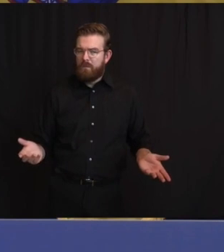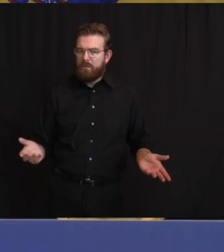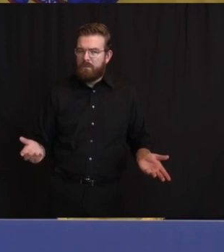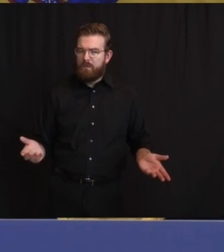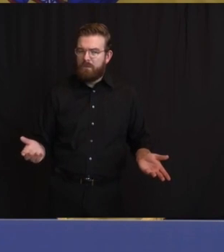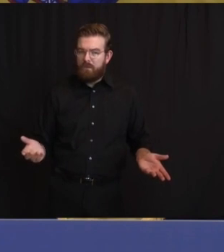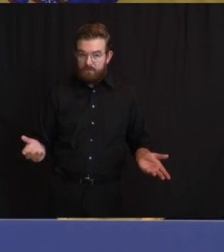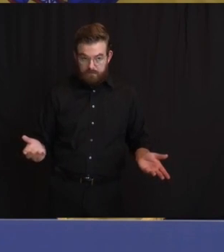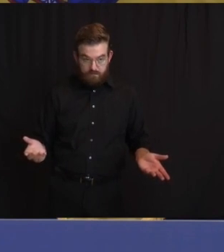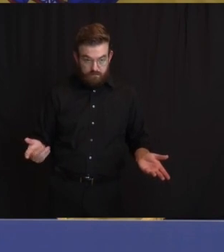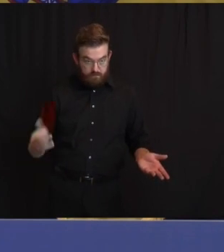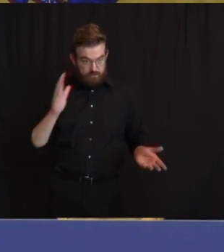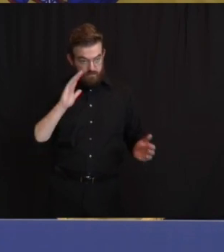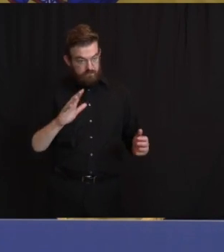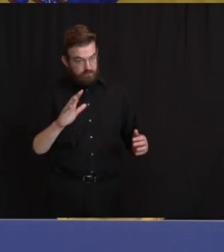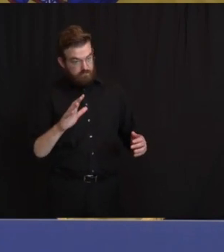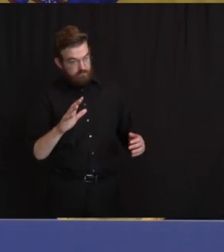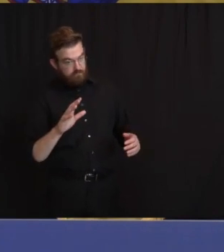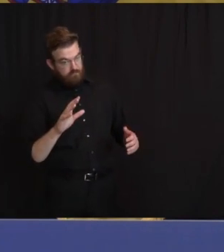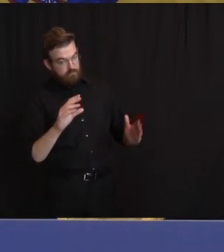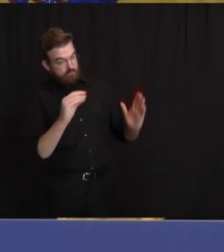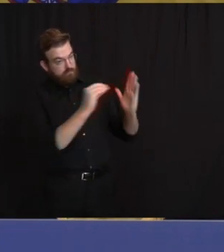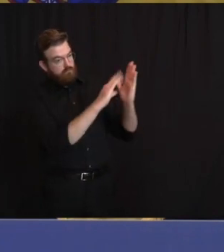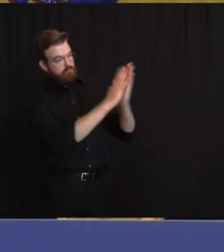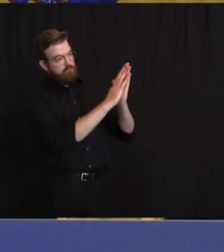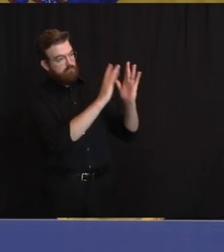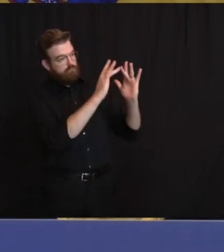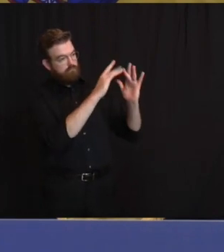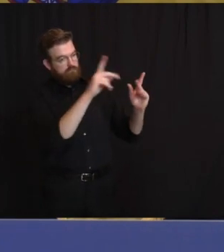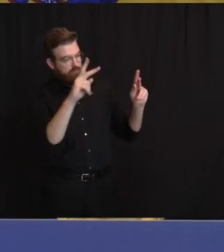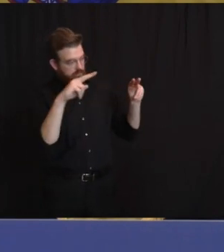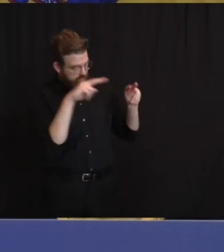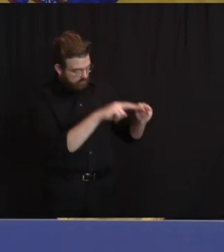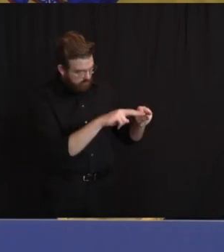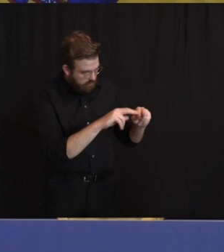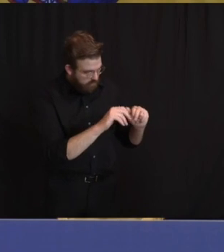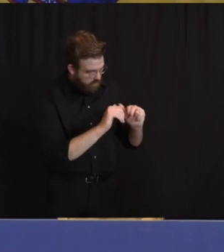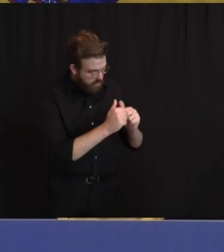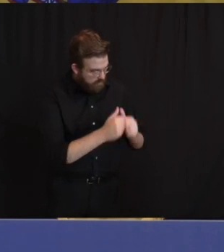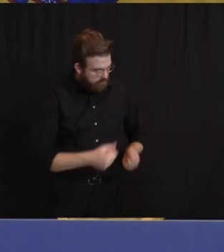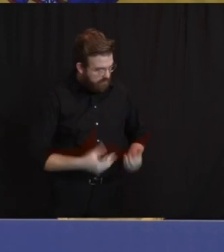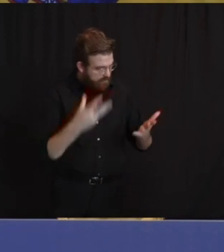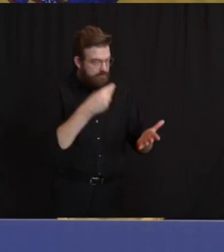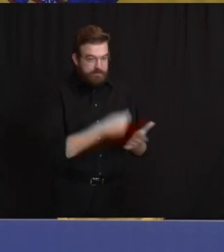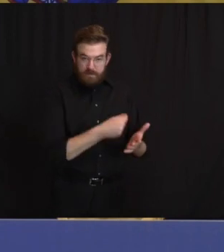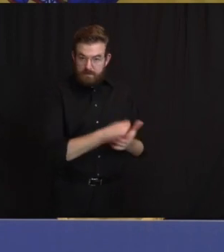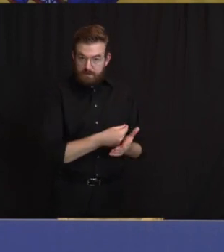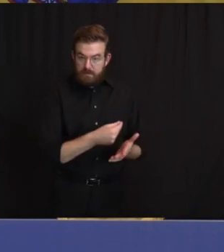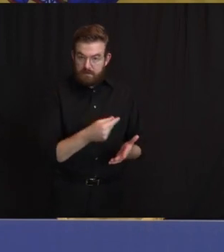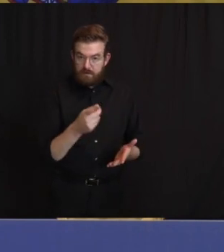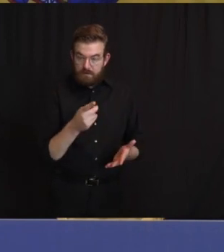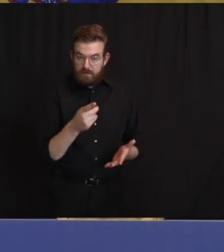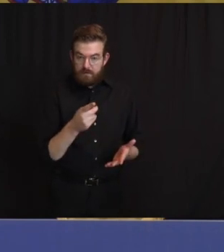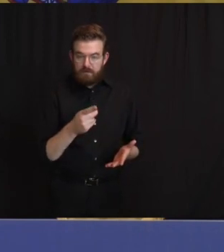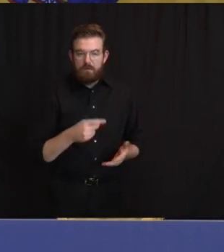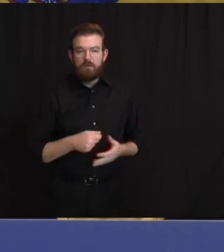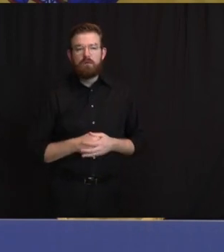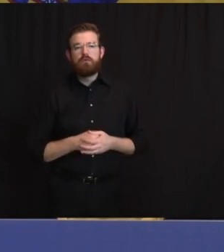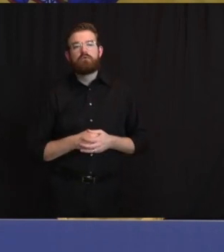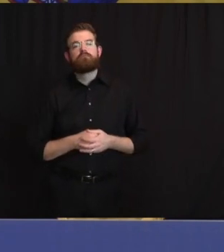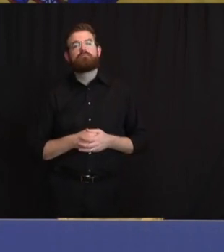Financial analysts want to know more about the borrowing plan, and why not wait to see if New Jersey actually needs $9.9 billion before authorizing